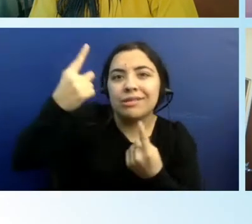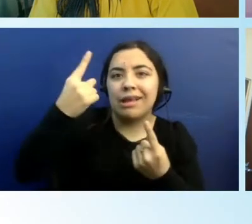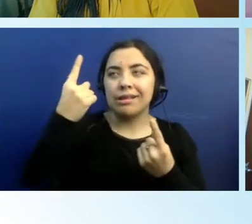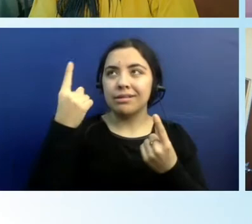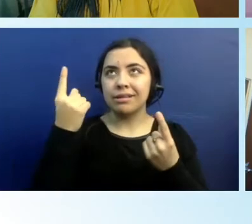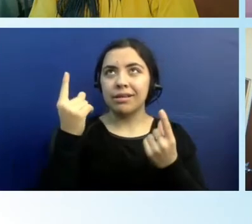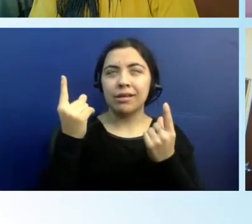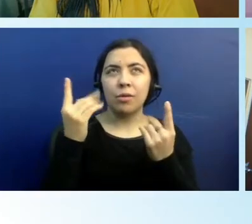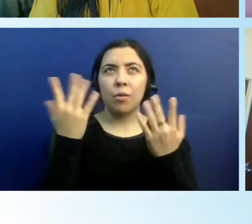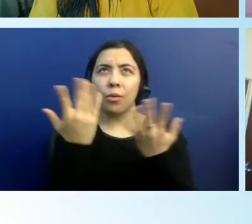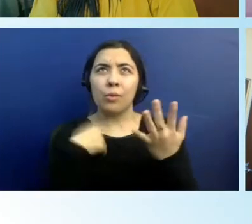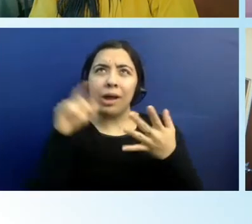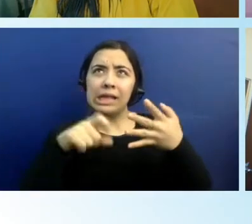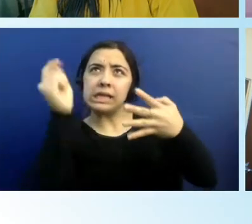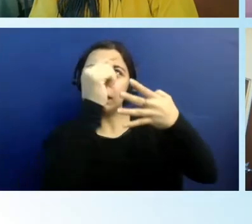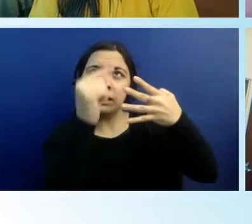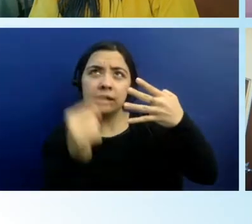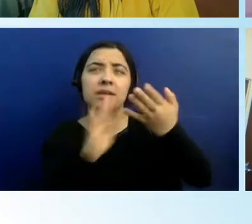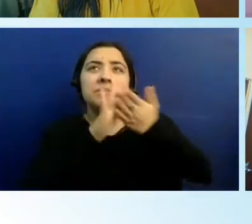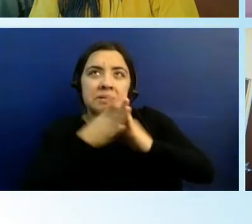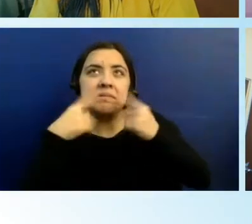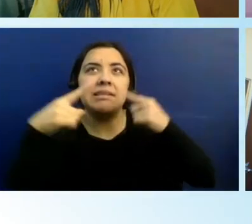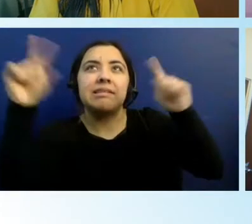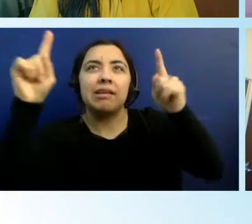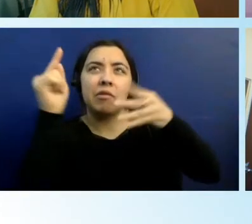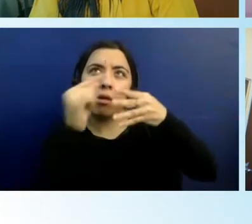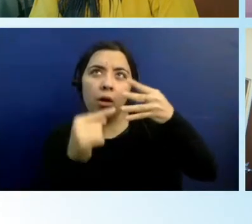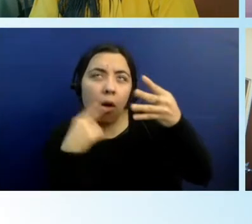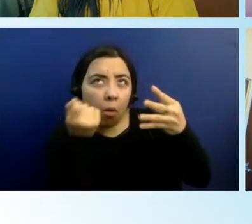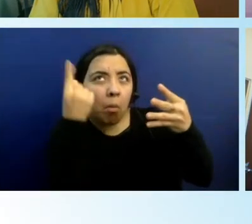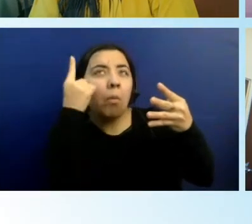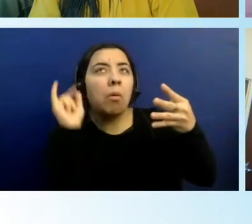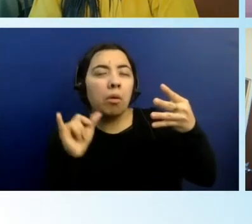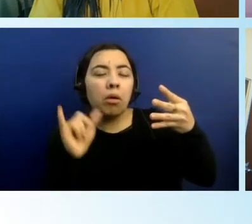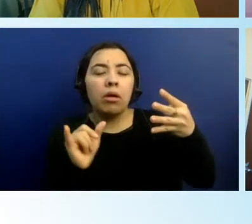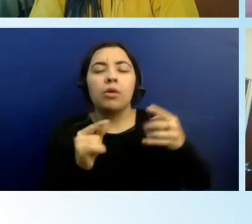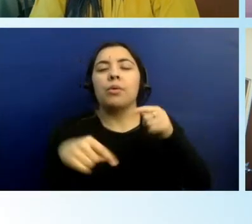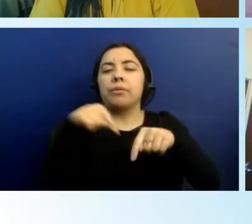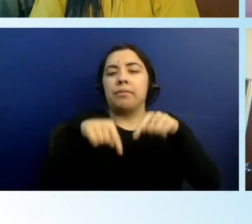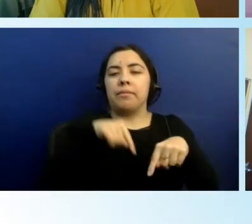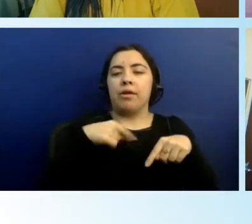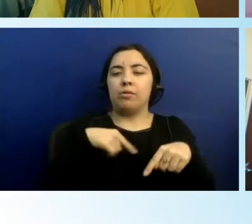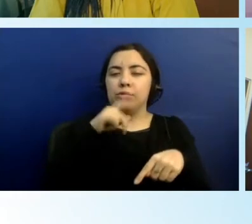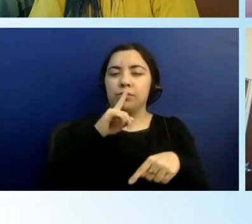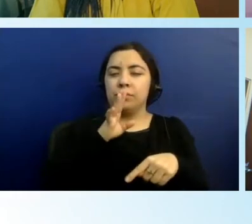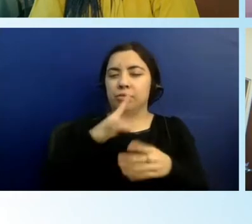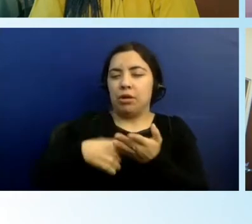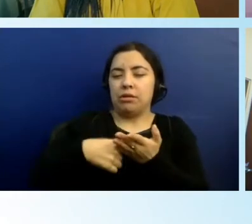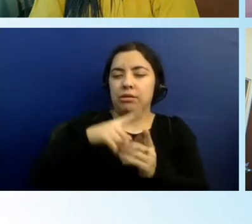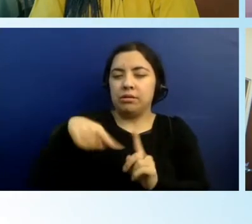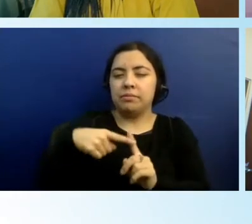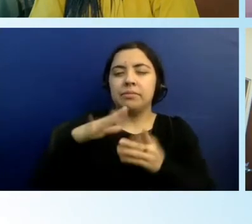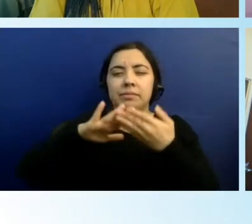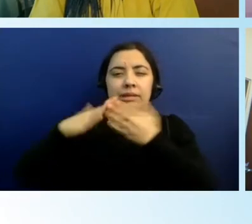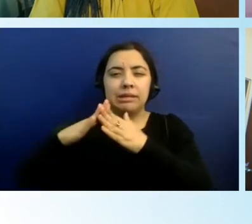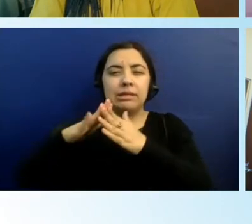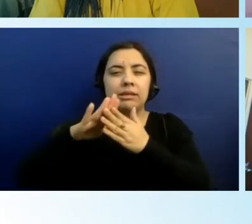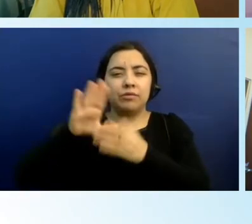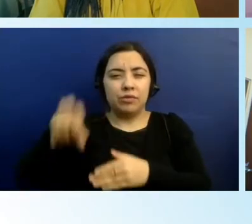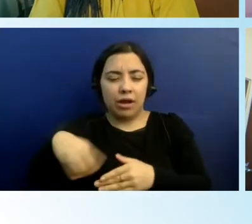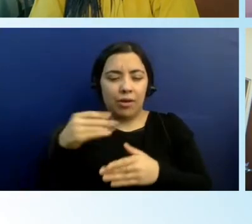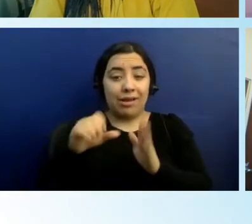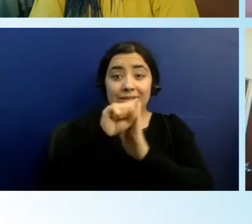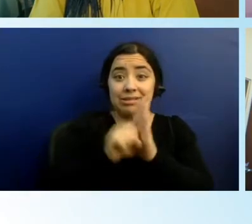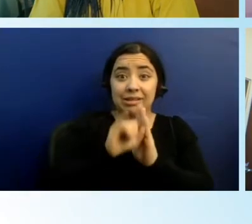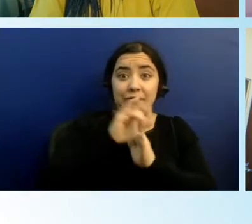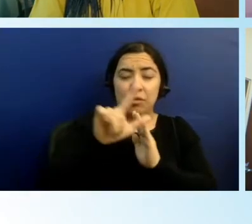successful. And so, just going back to something we were talking about at the state and city levels is how do we dig deeper in